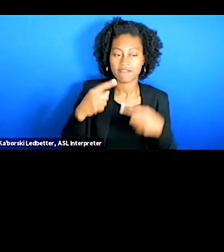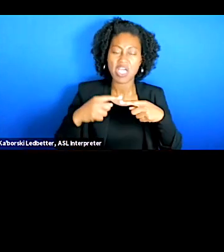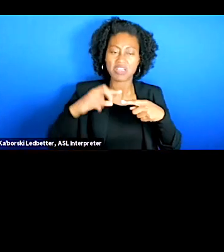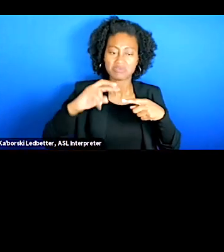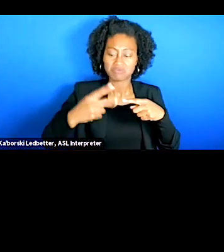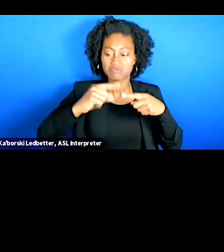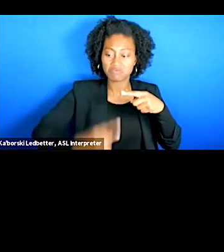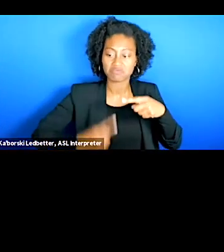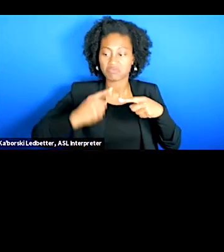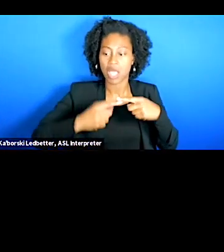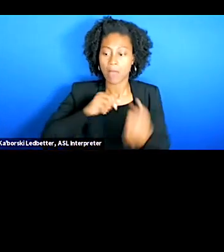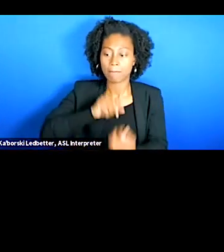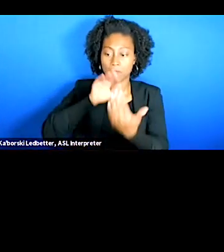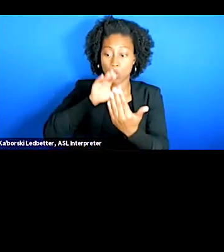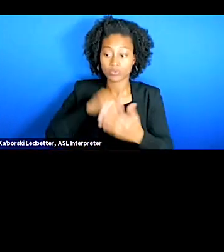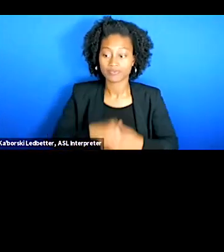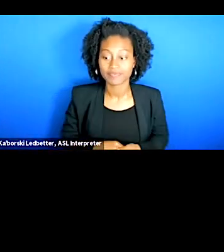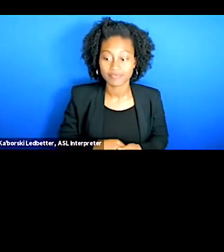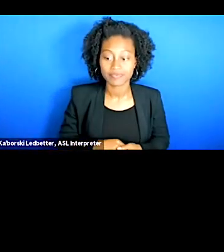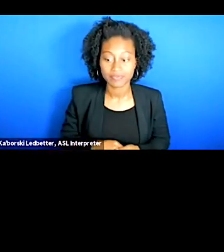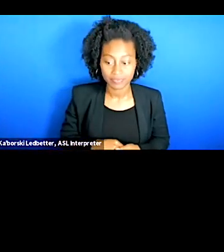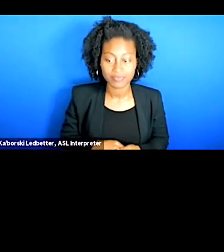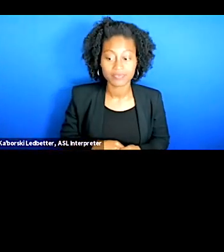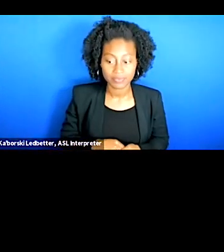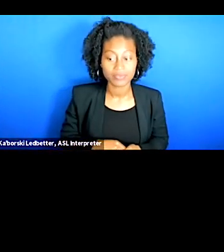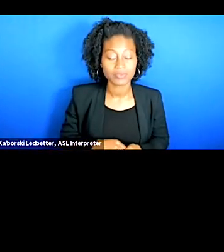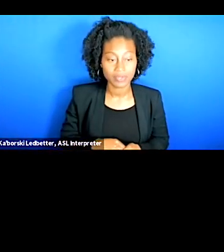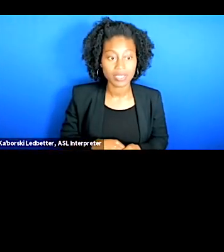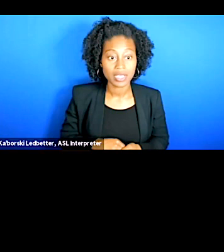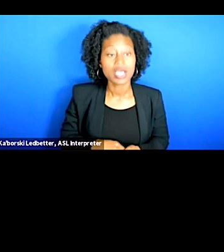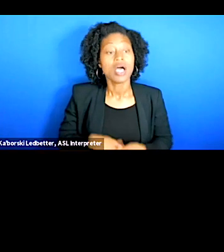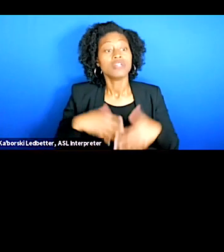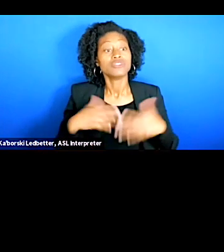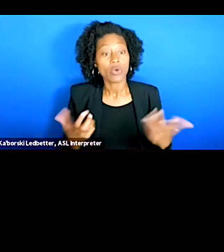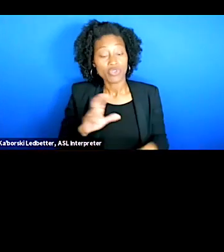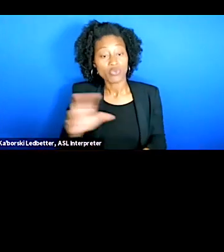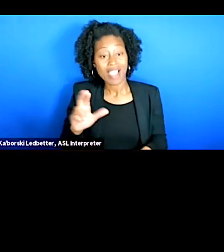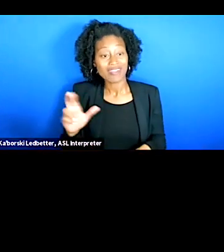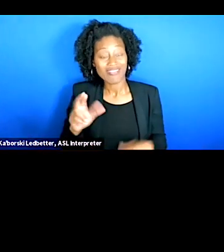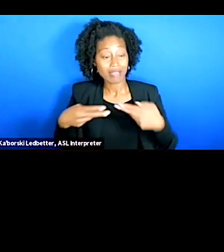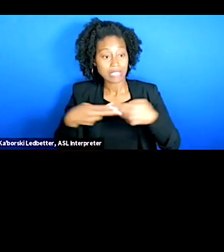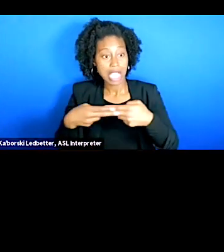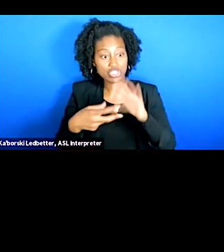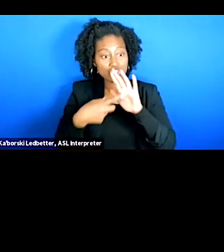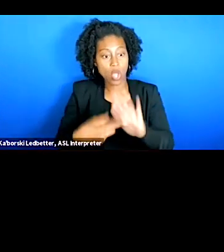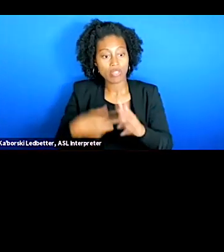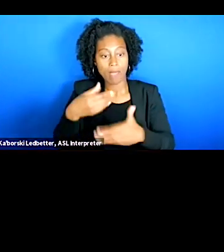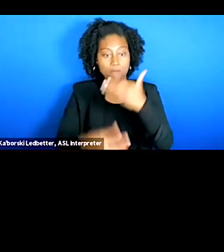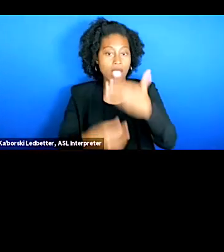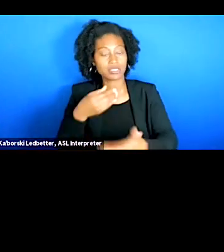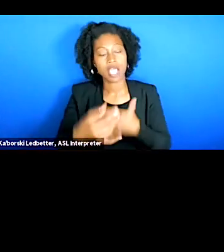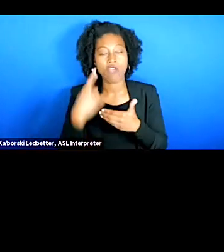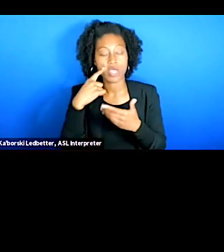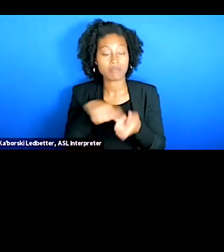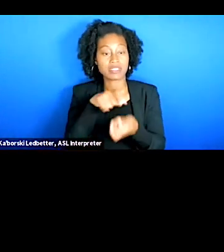our data. The image to the right of the slide shows how the process moves from the specific data